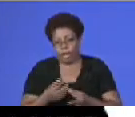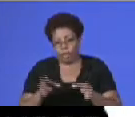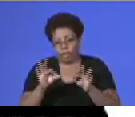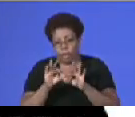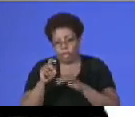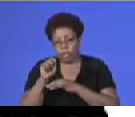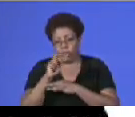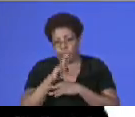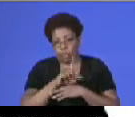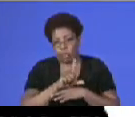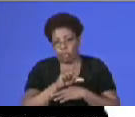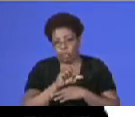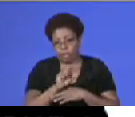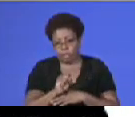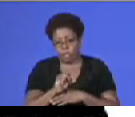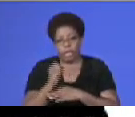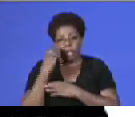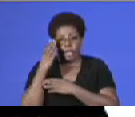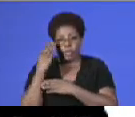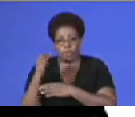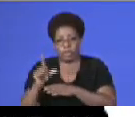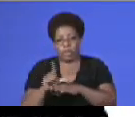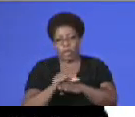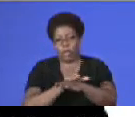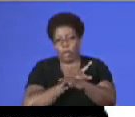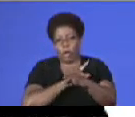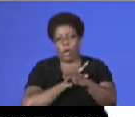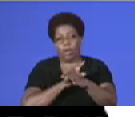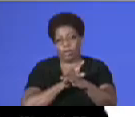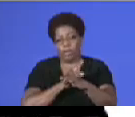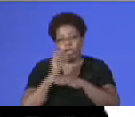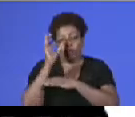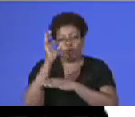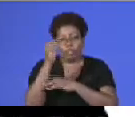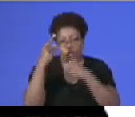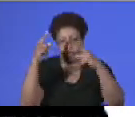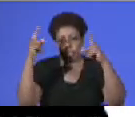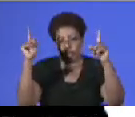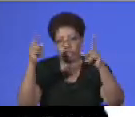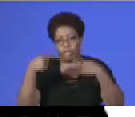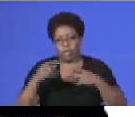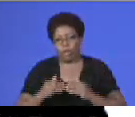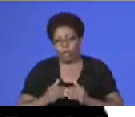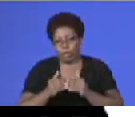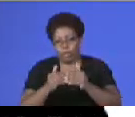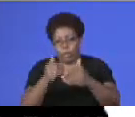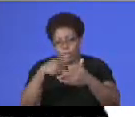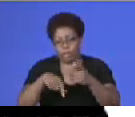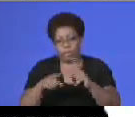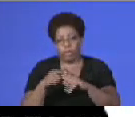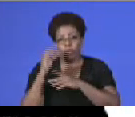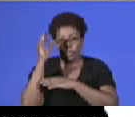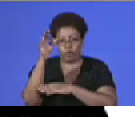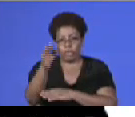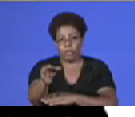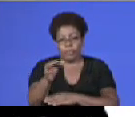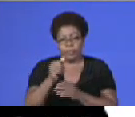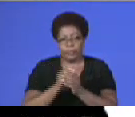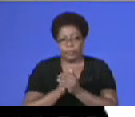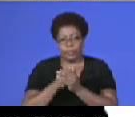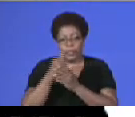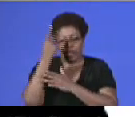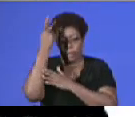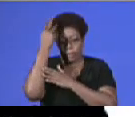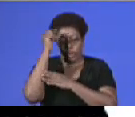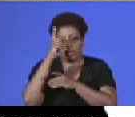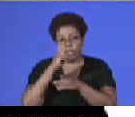for experiencing and enjoying long-term success as you press forward into the future. Prime Minister, the Most